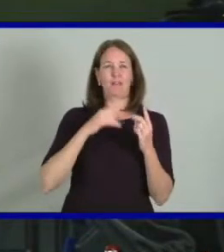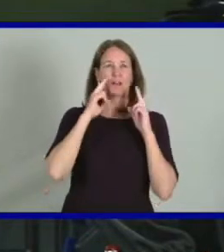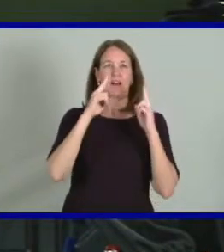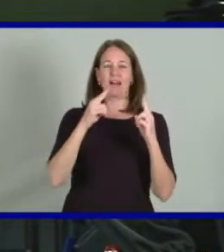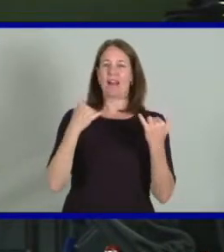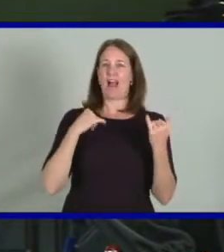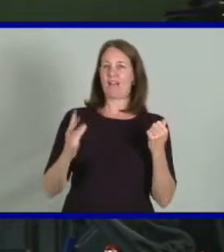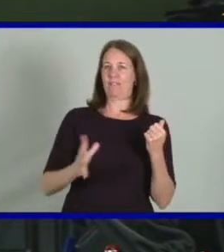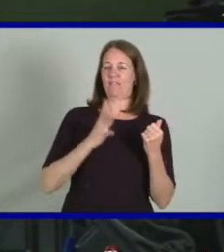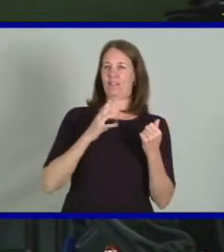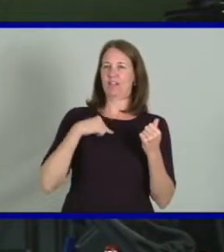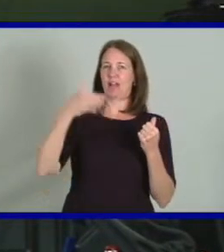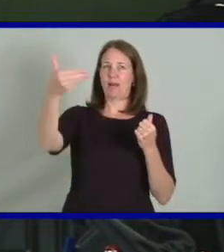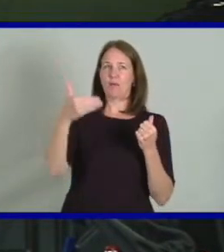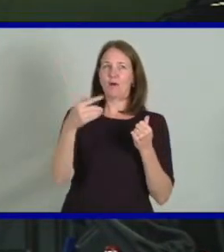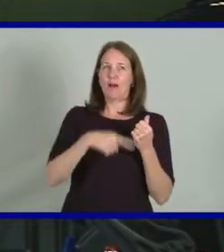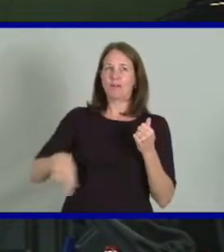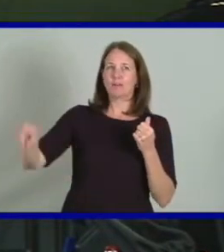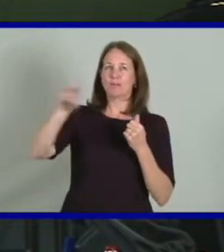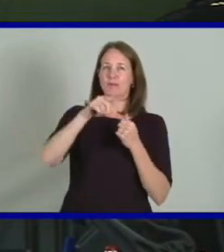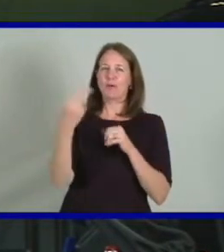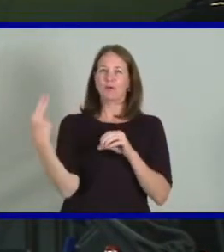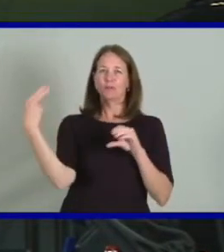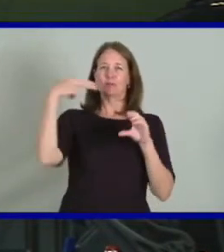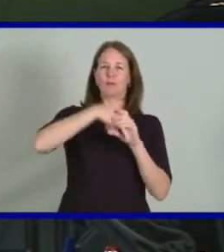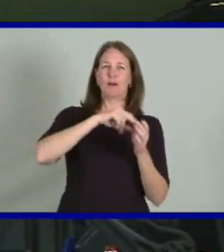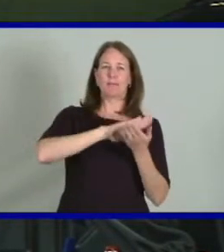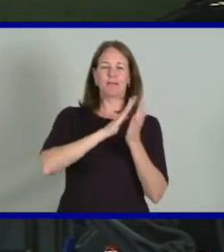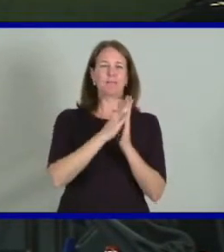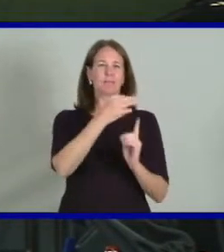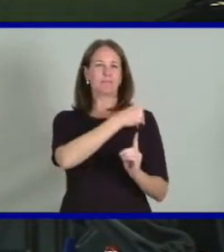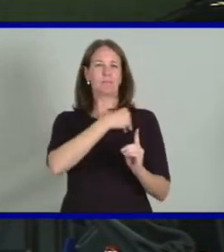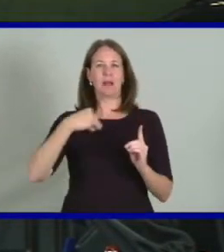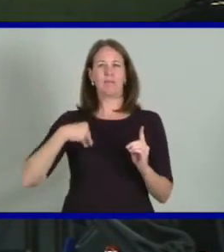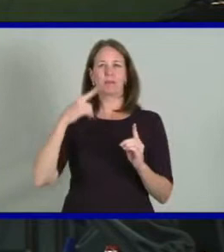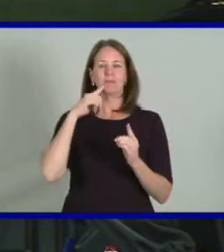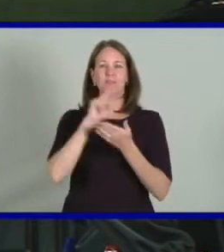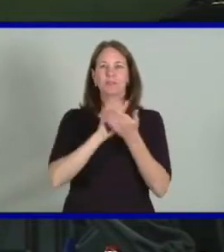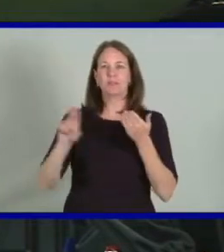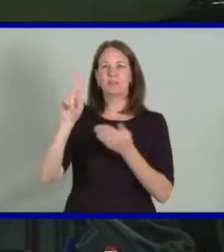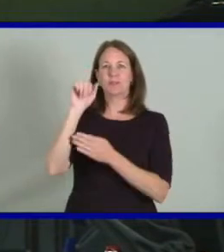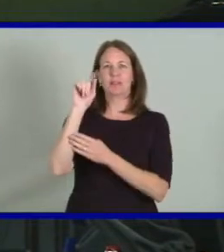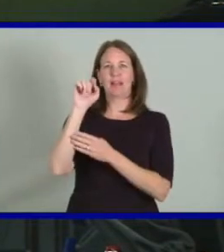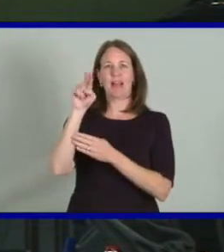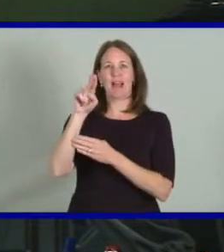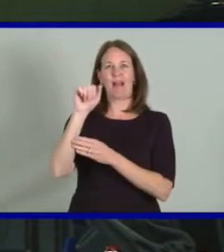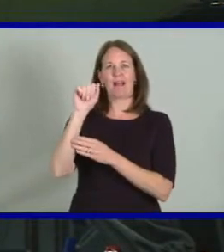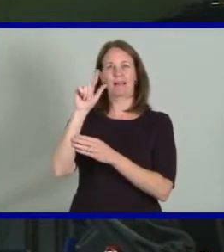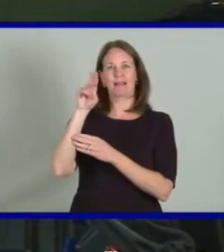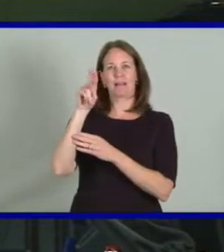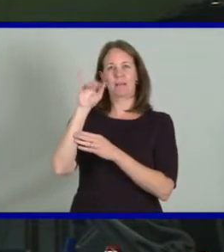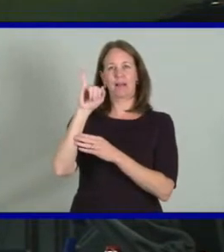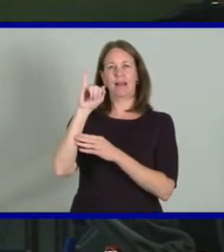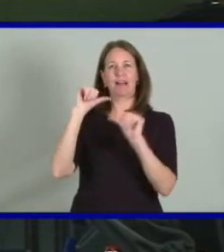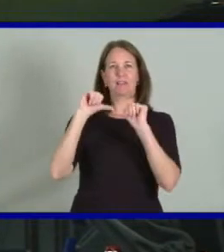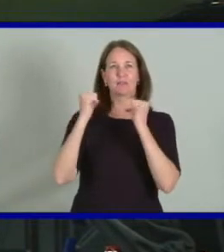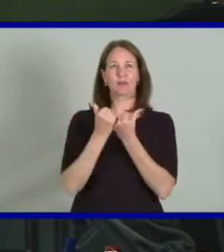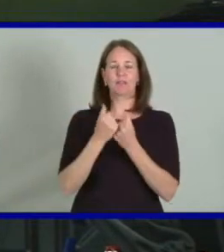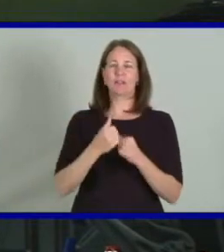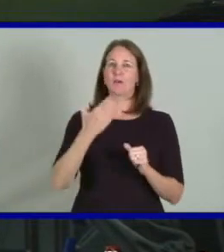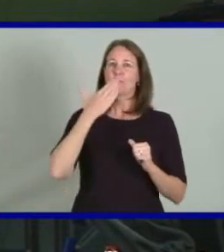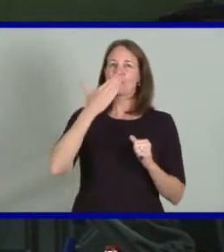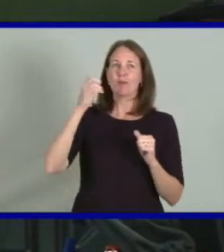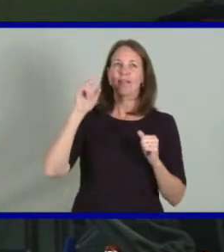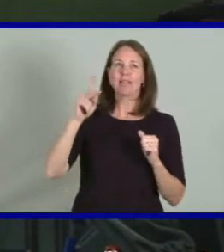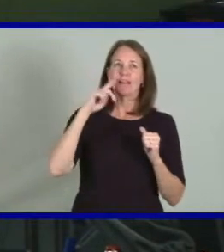officially welcome you as members of the University of Akron Alumni Association. Best wishes in all